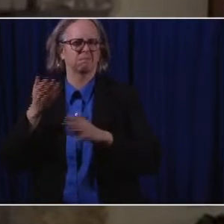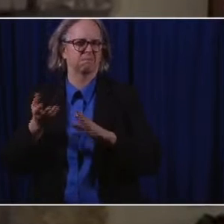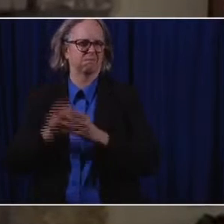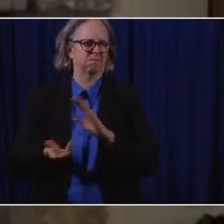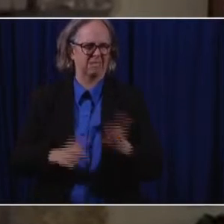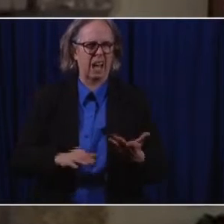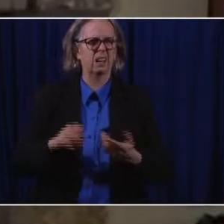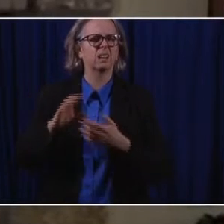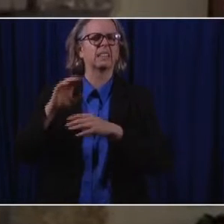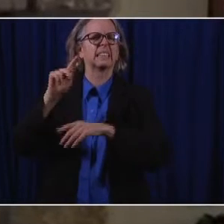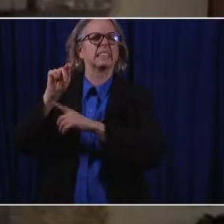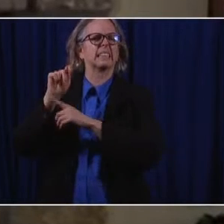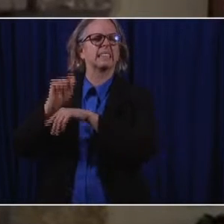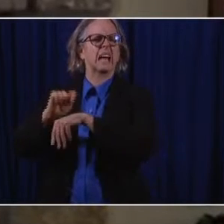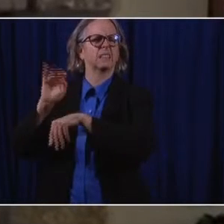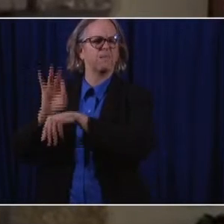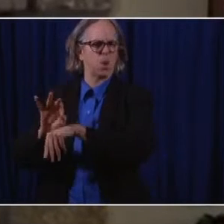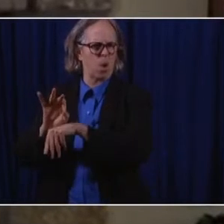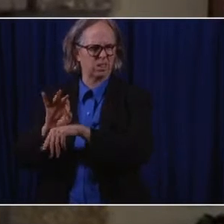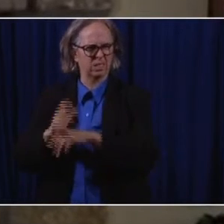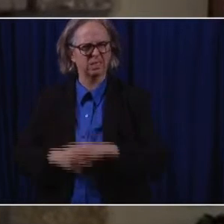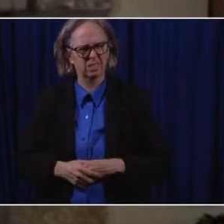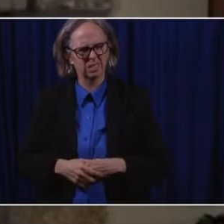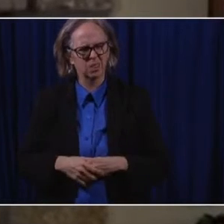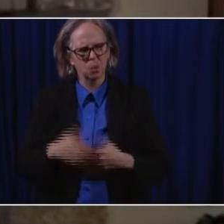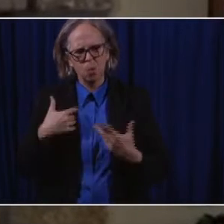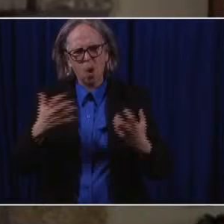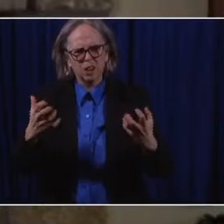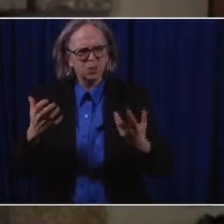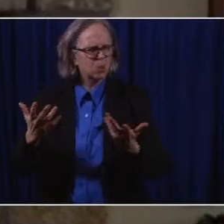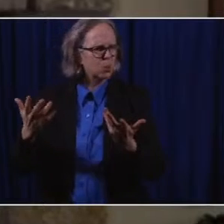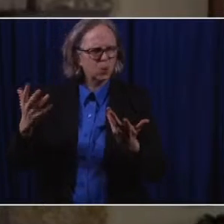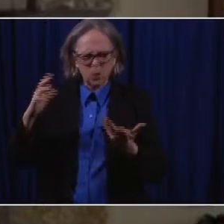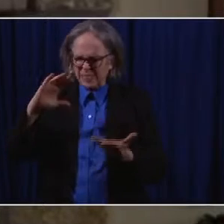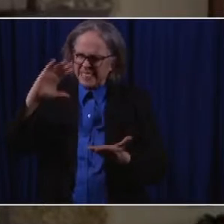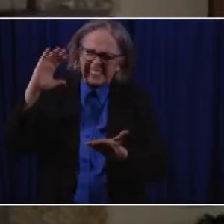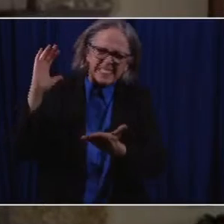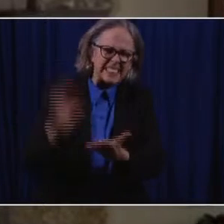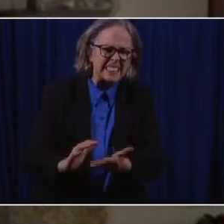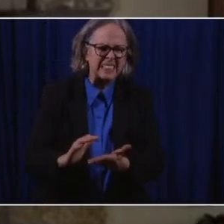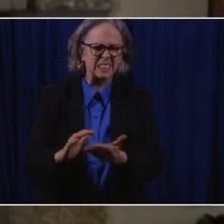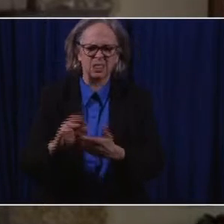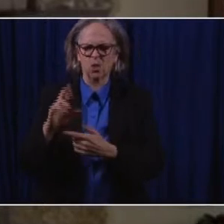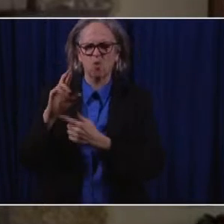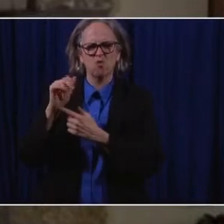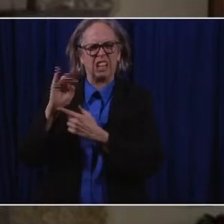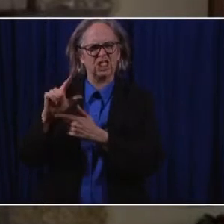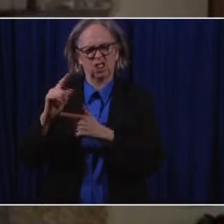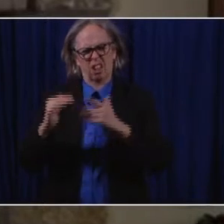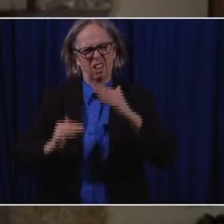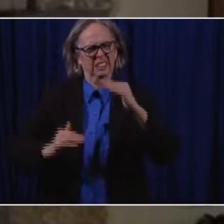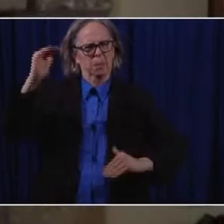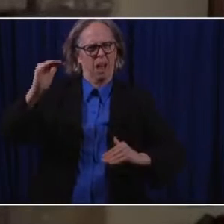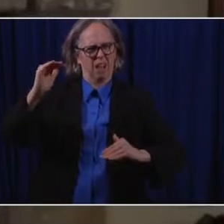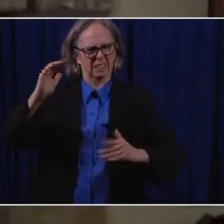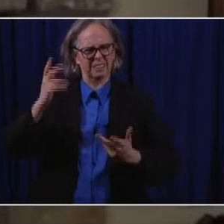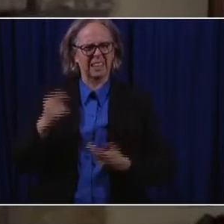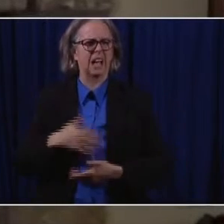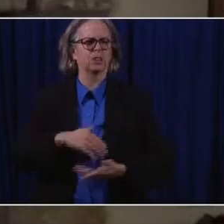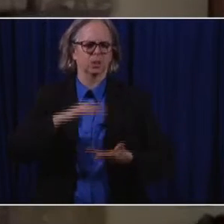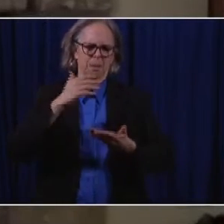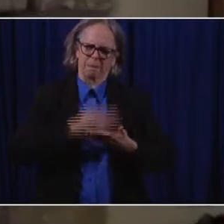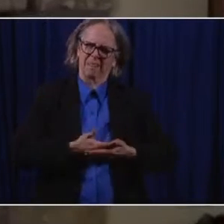infant mortality rates and eliminating racial disparities just as quickly as we can. The task force will create